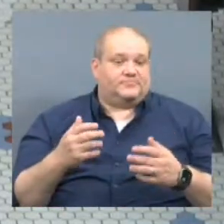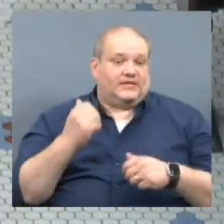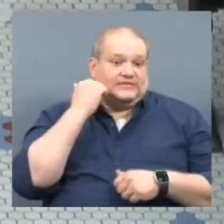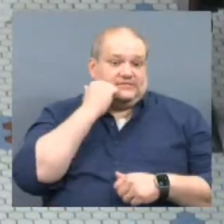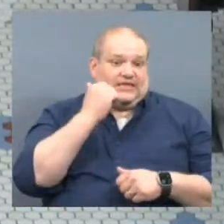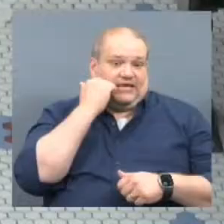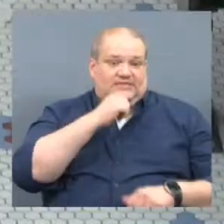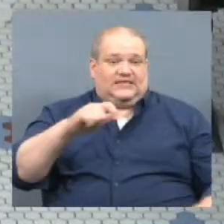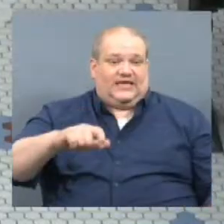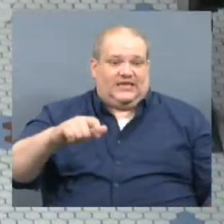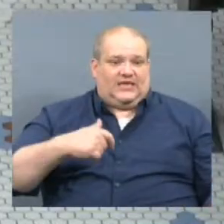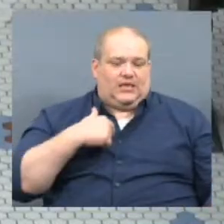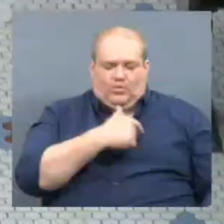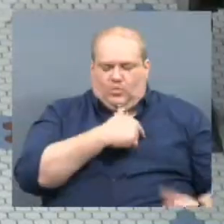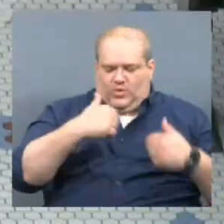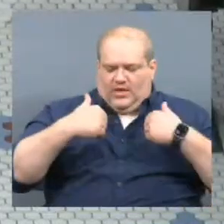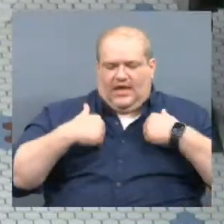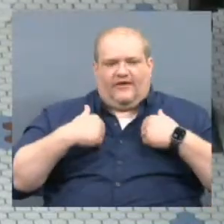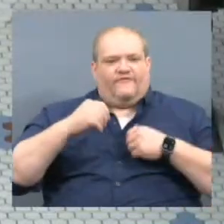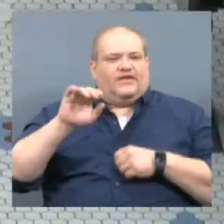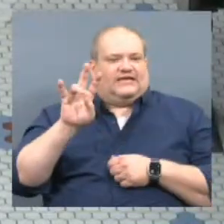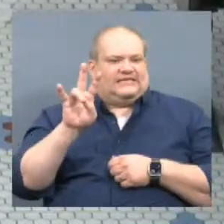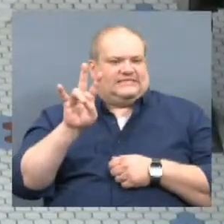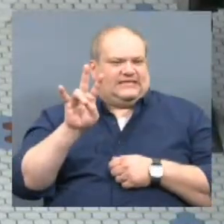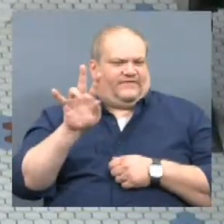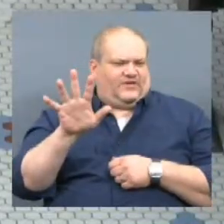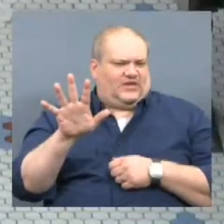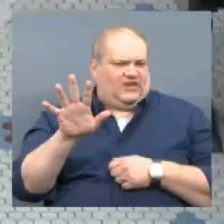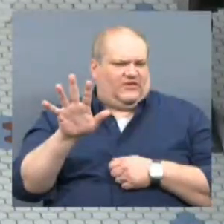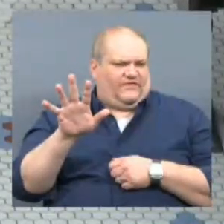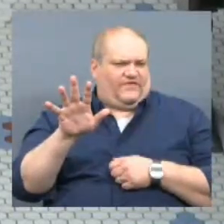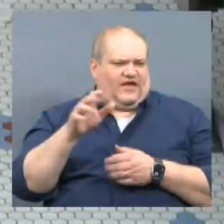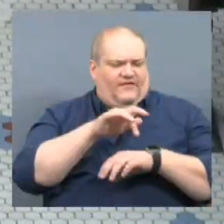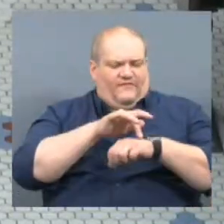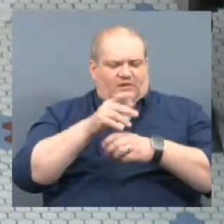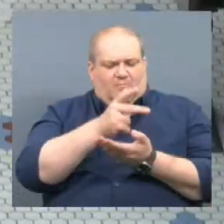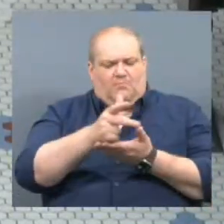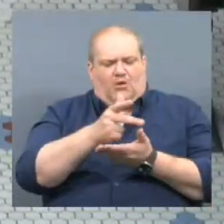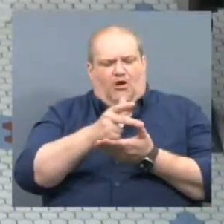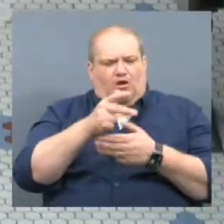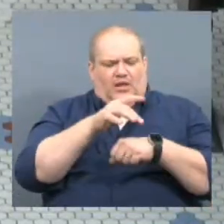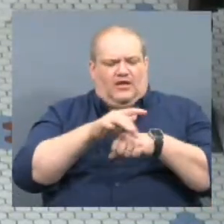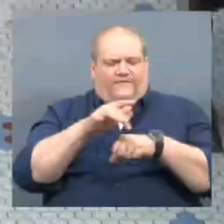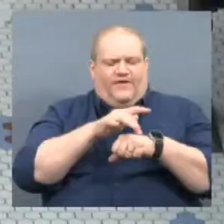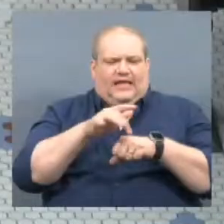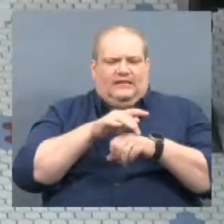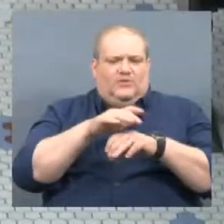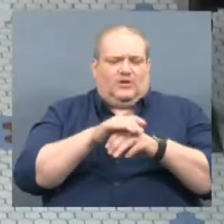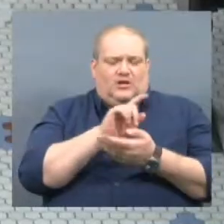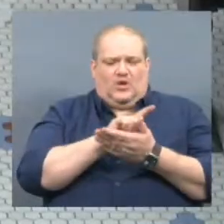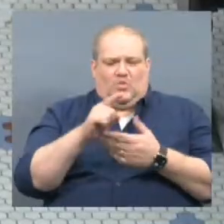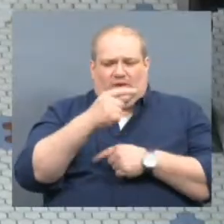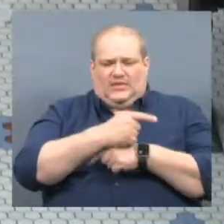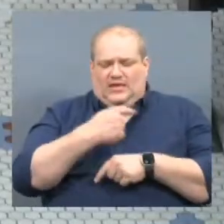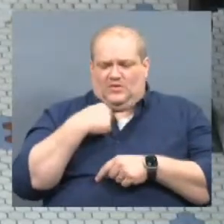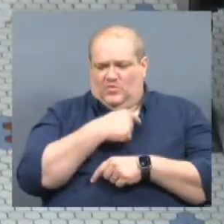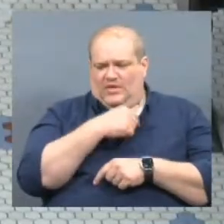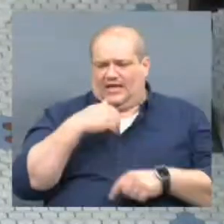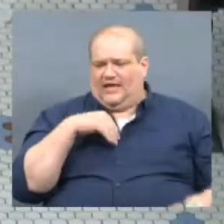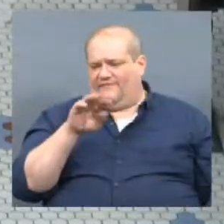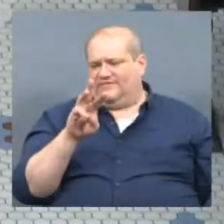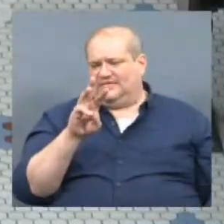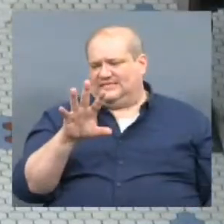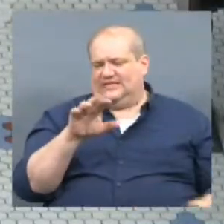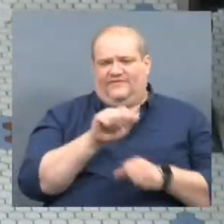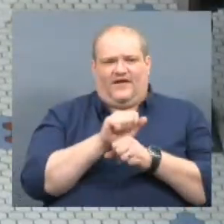day-to-day need, we have 75 spots available on a weekday, and we have